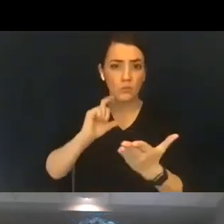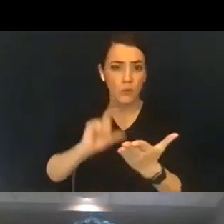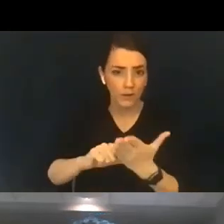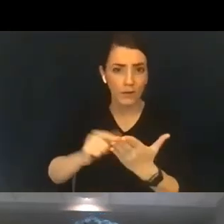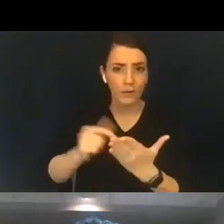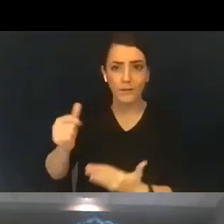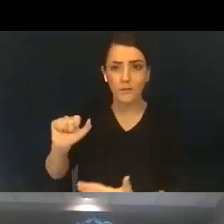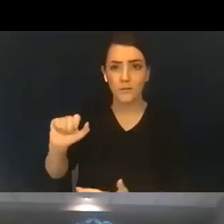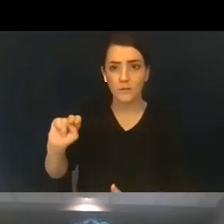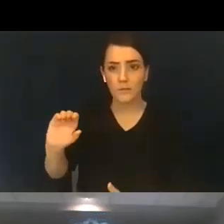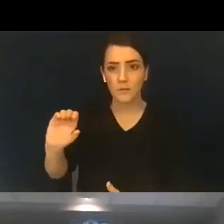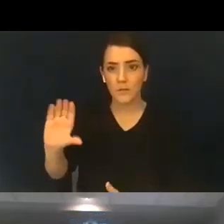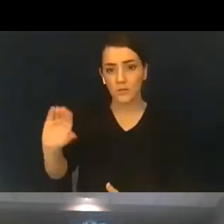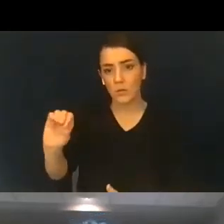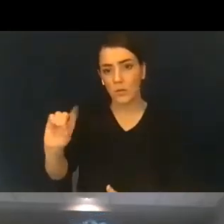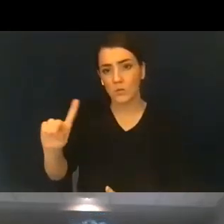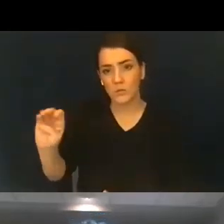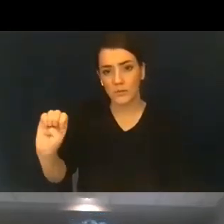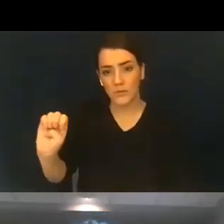Yeah, the